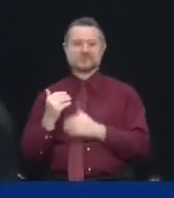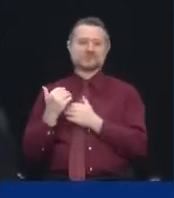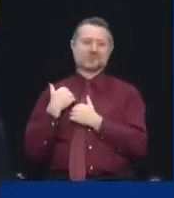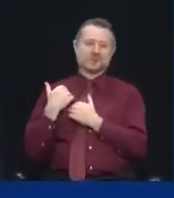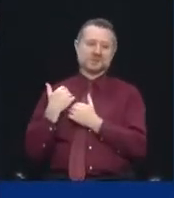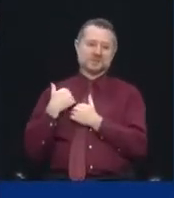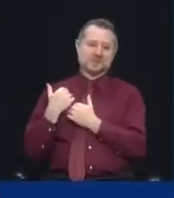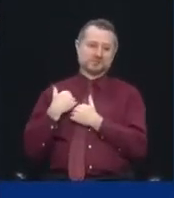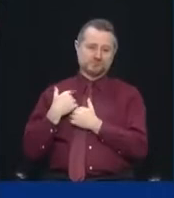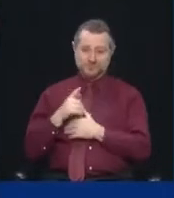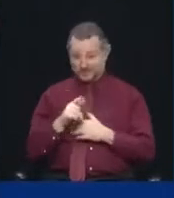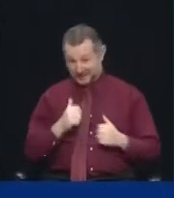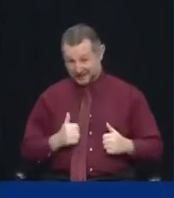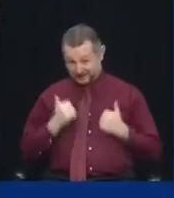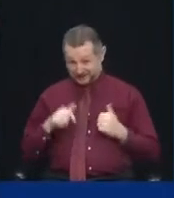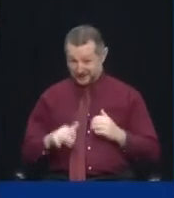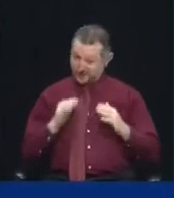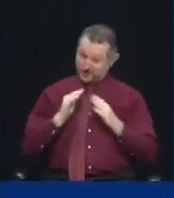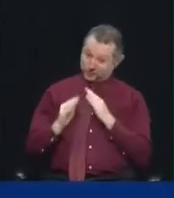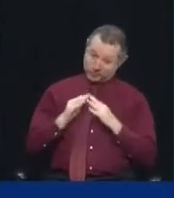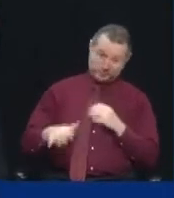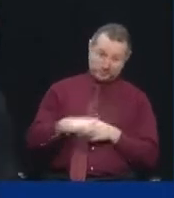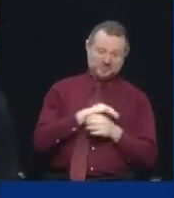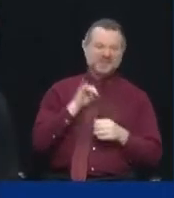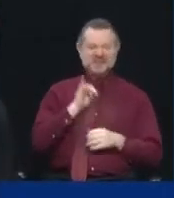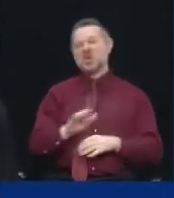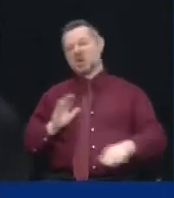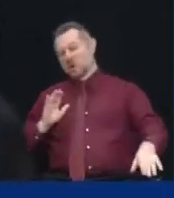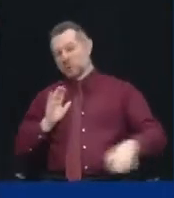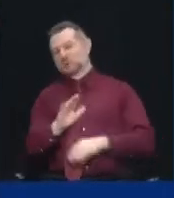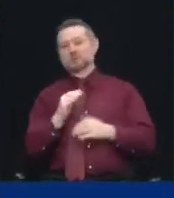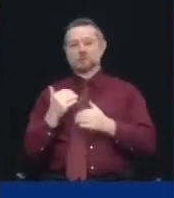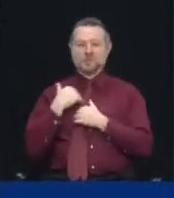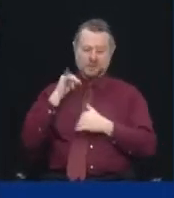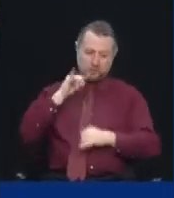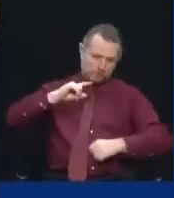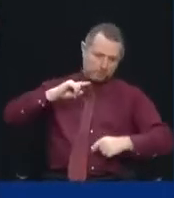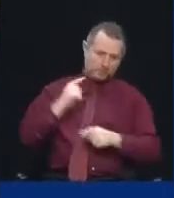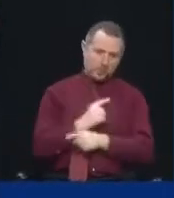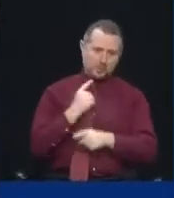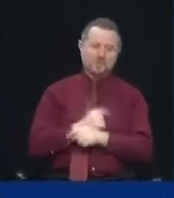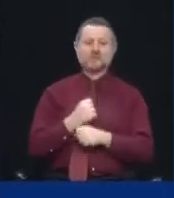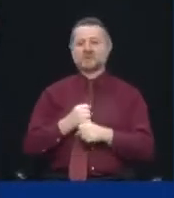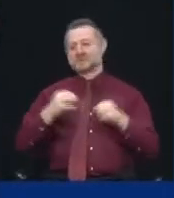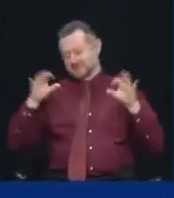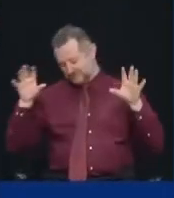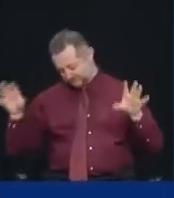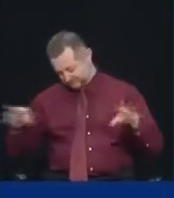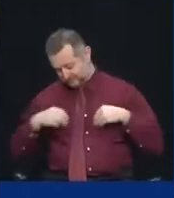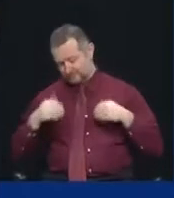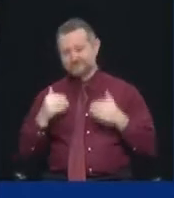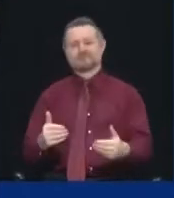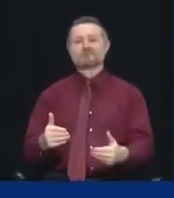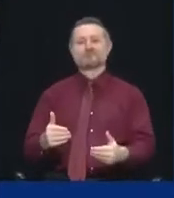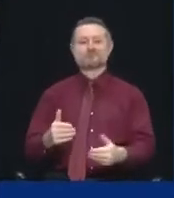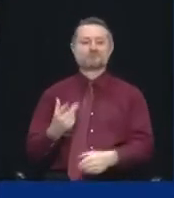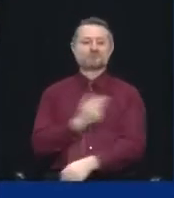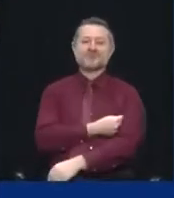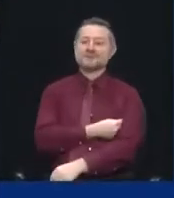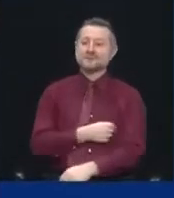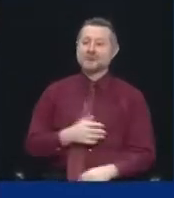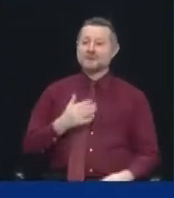that community to do the responsible thing. Community, communitas. My father said